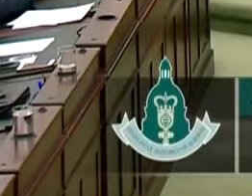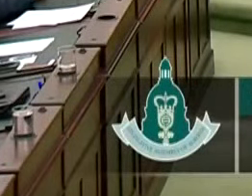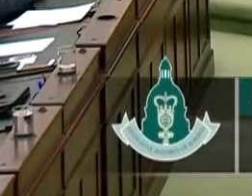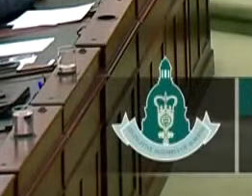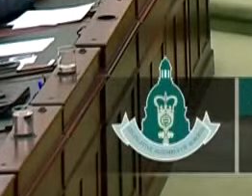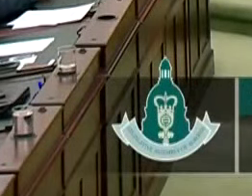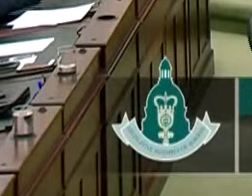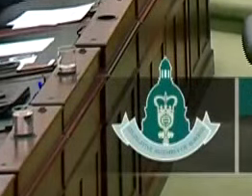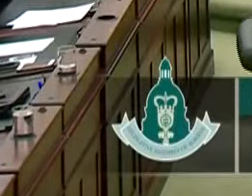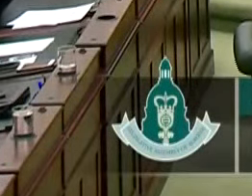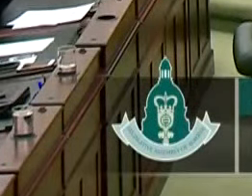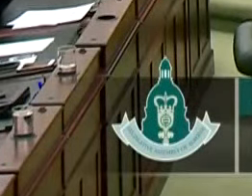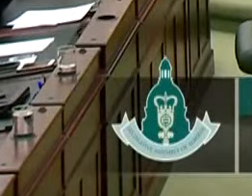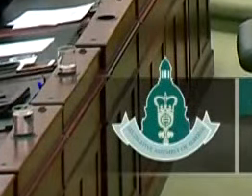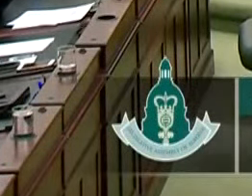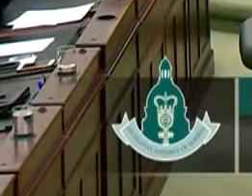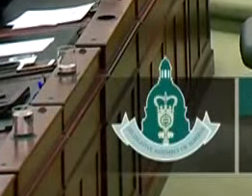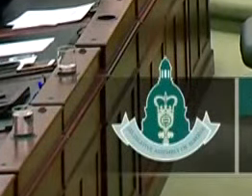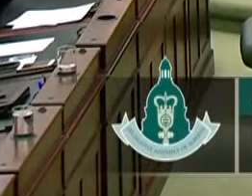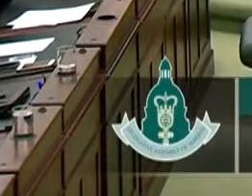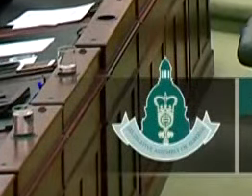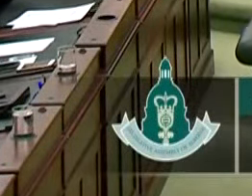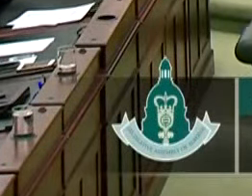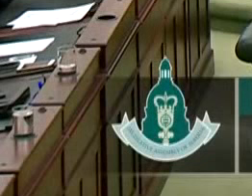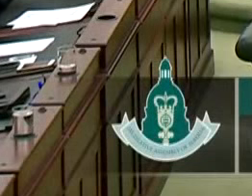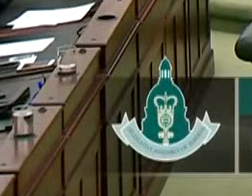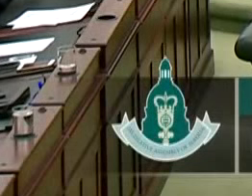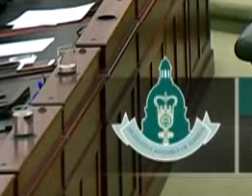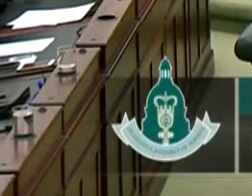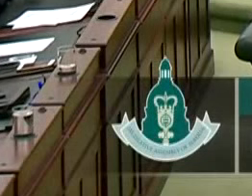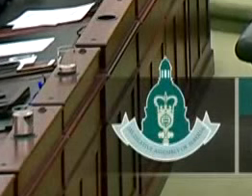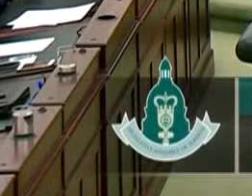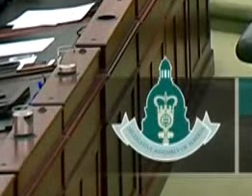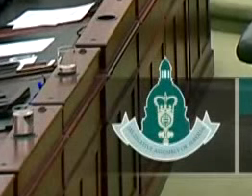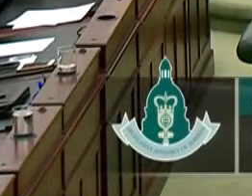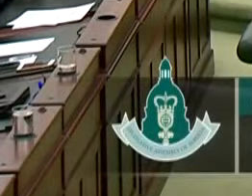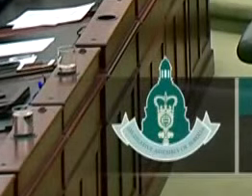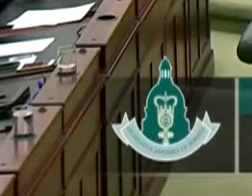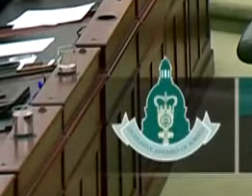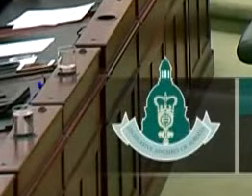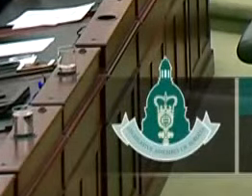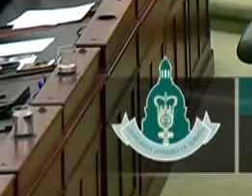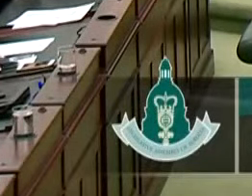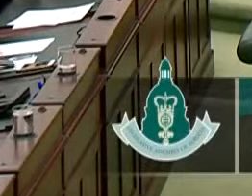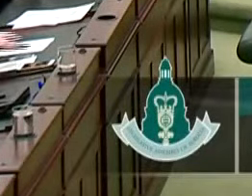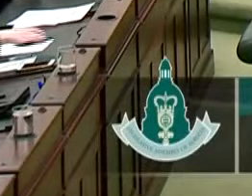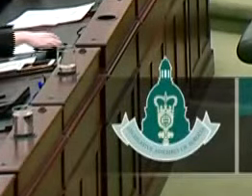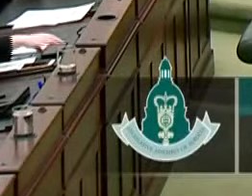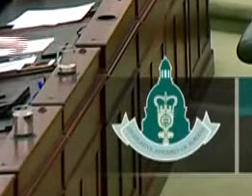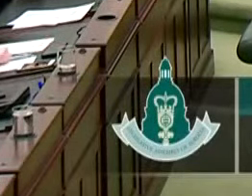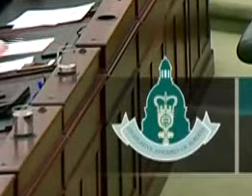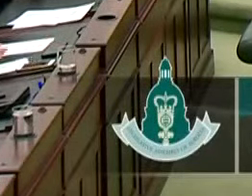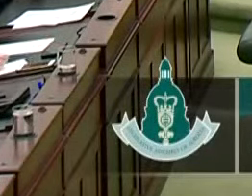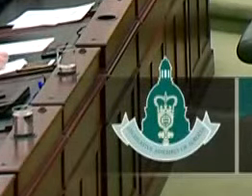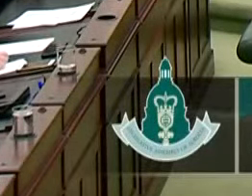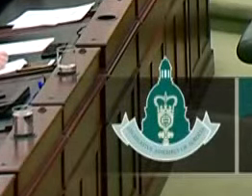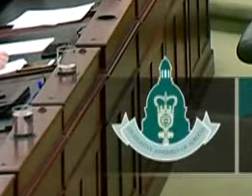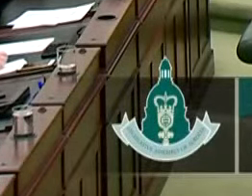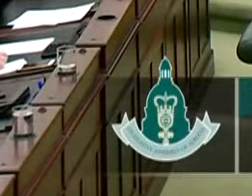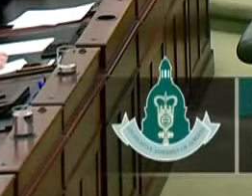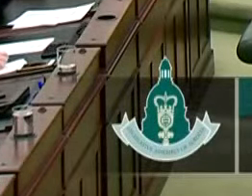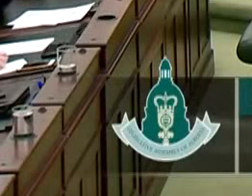address, I'd just like to invite members of the assembly immediately